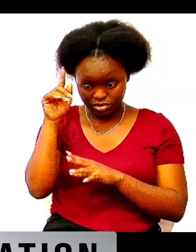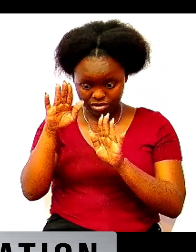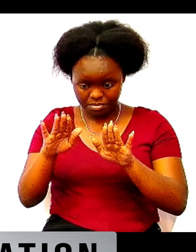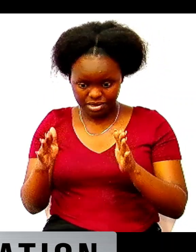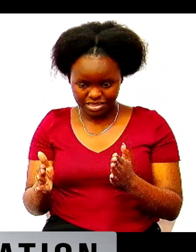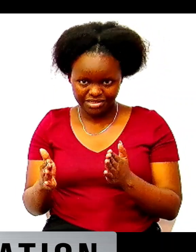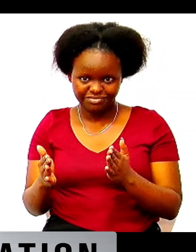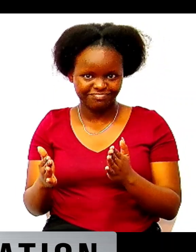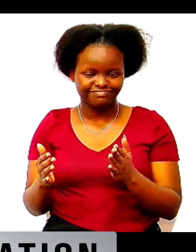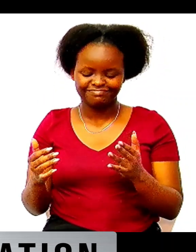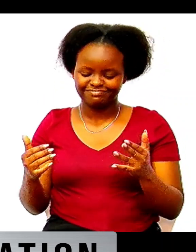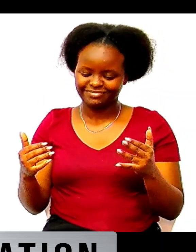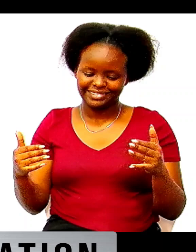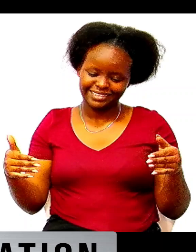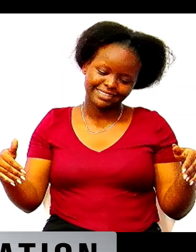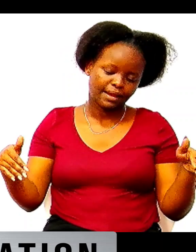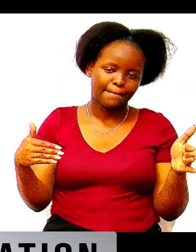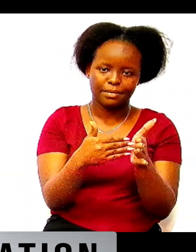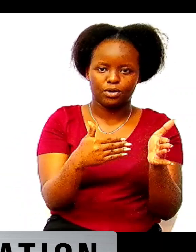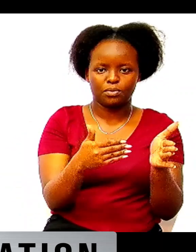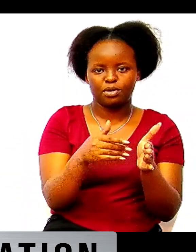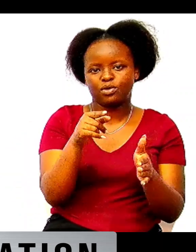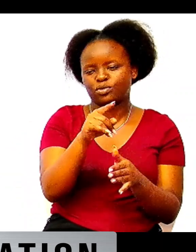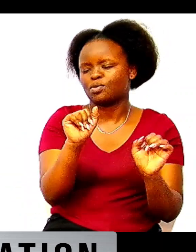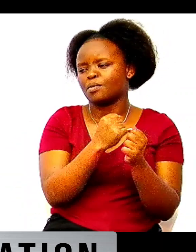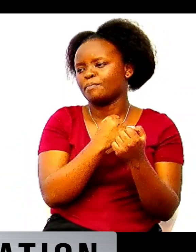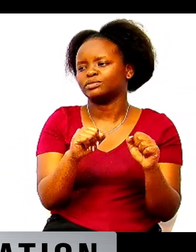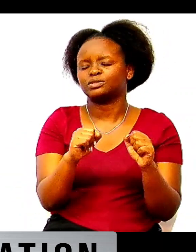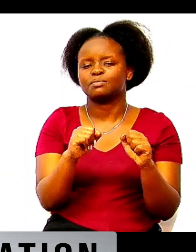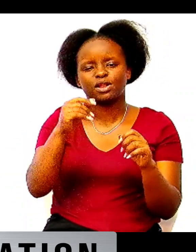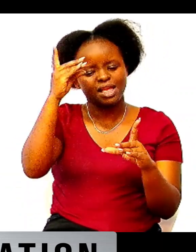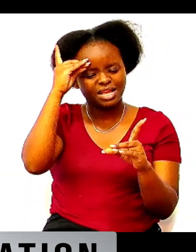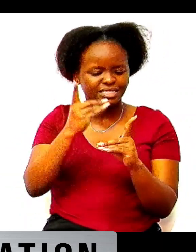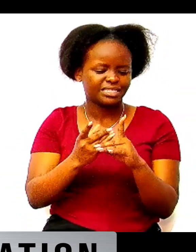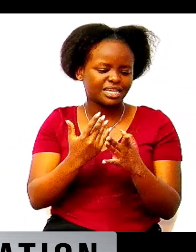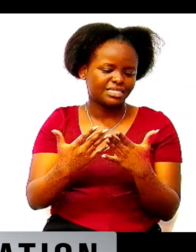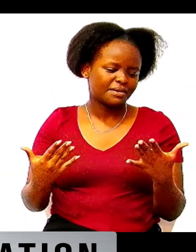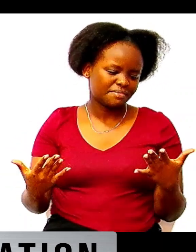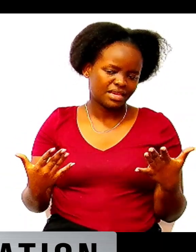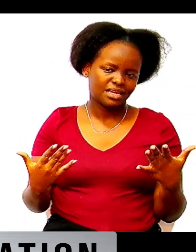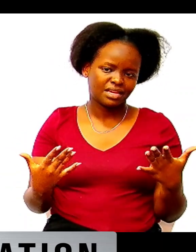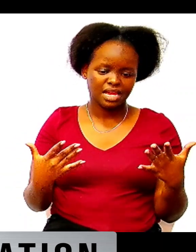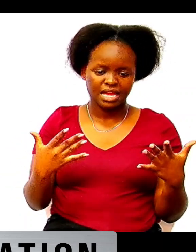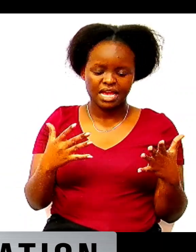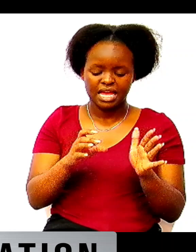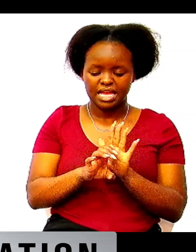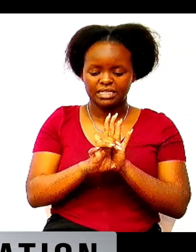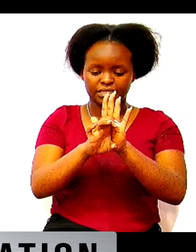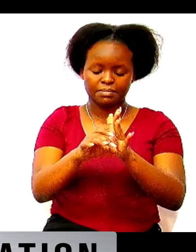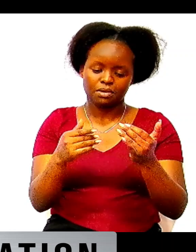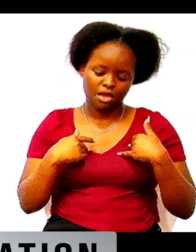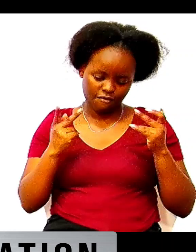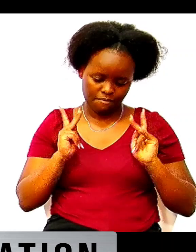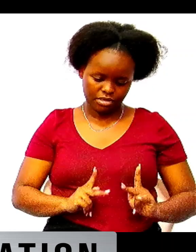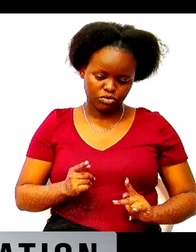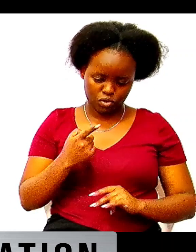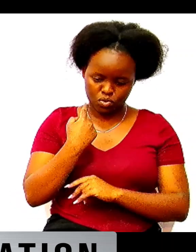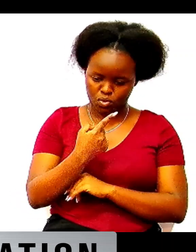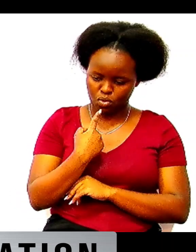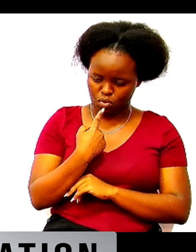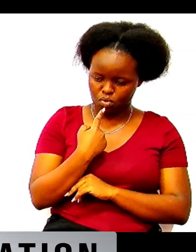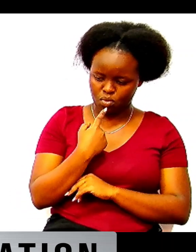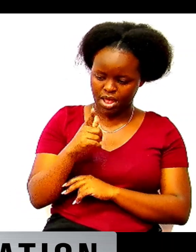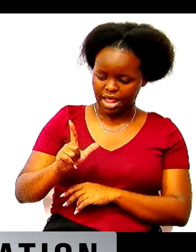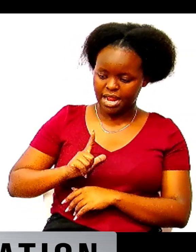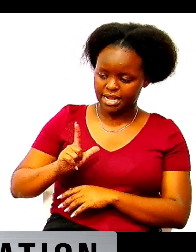straight jacket, Jonah. You cannot uwezi amua kitu. Kama sasa, for instance, we have a person who was in the lady